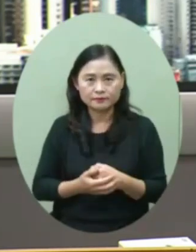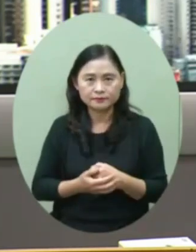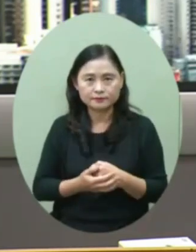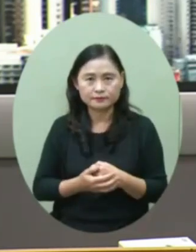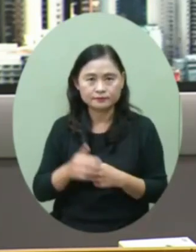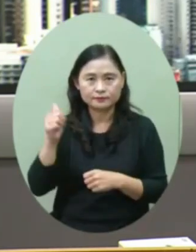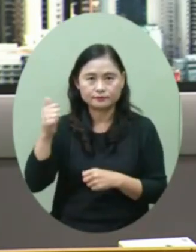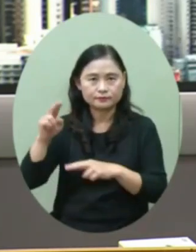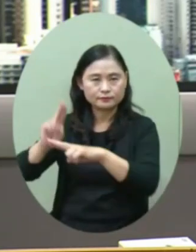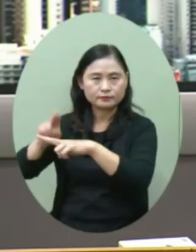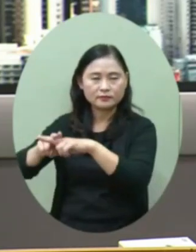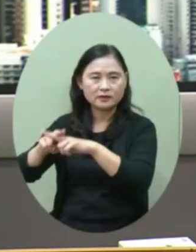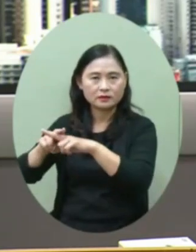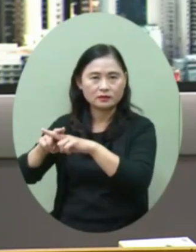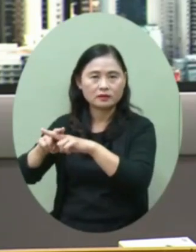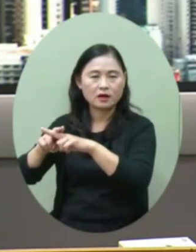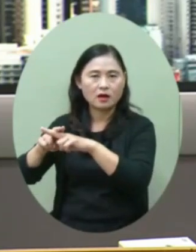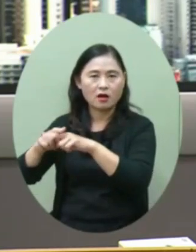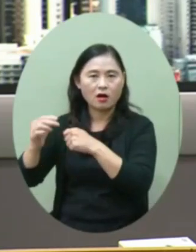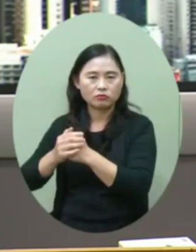department to carry out the work.